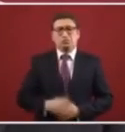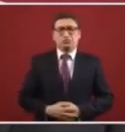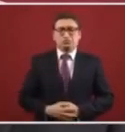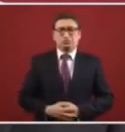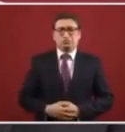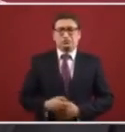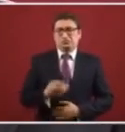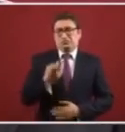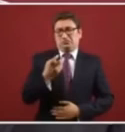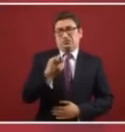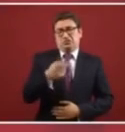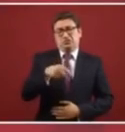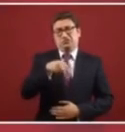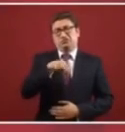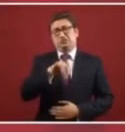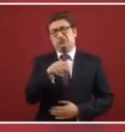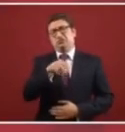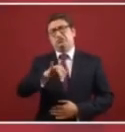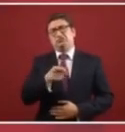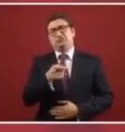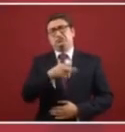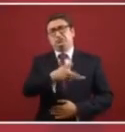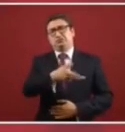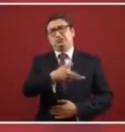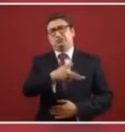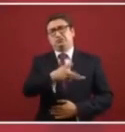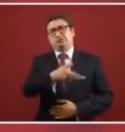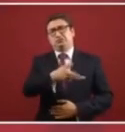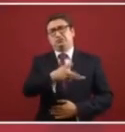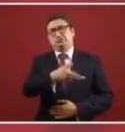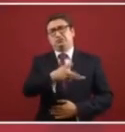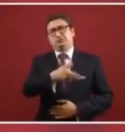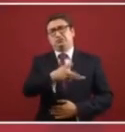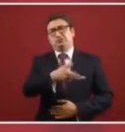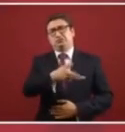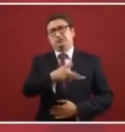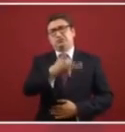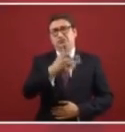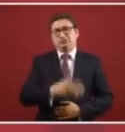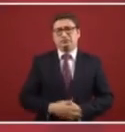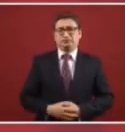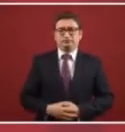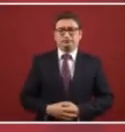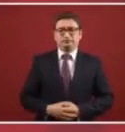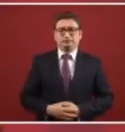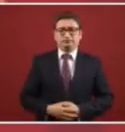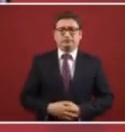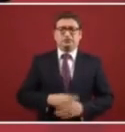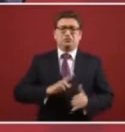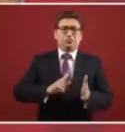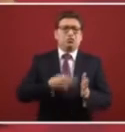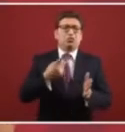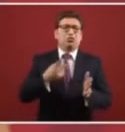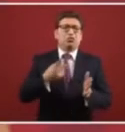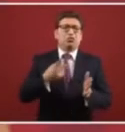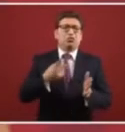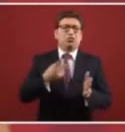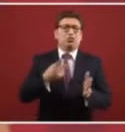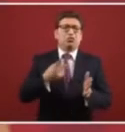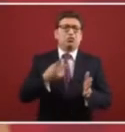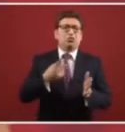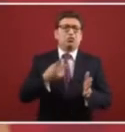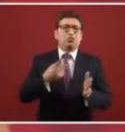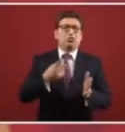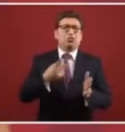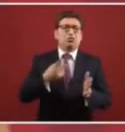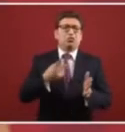esa frase. So here he said all they did was coin that phrase. Se repetía eso. And they used